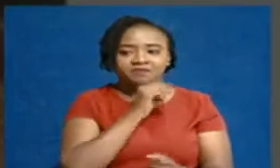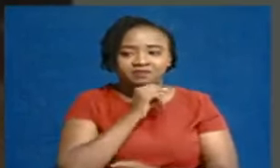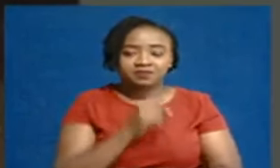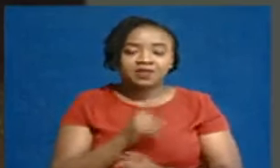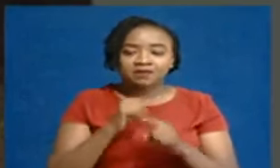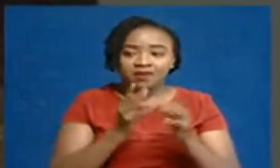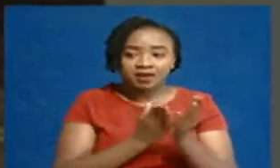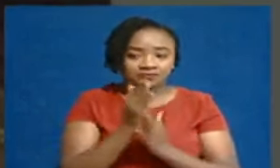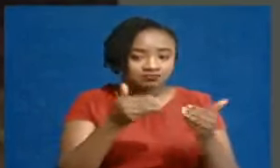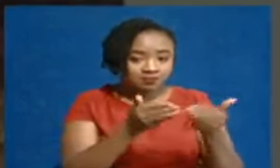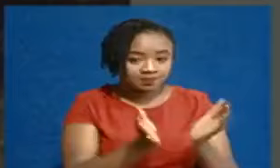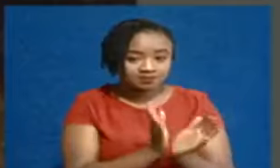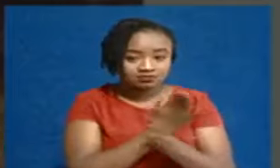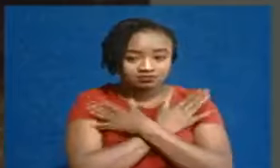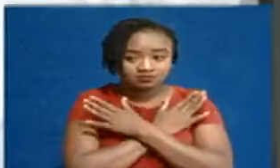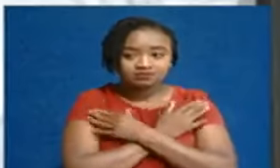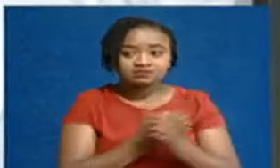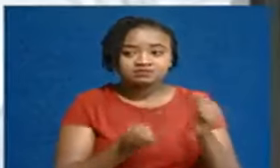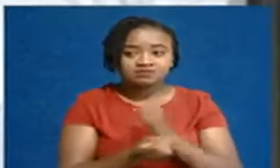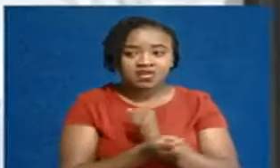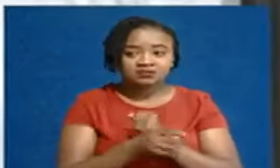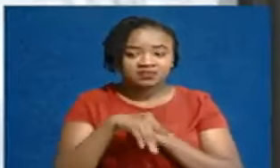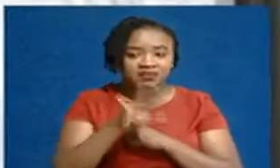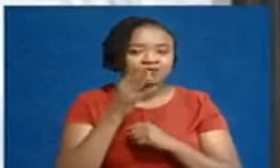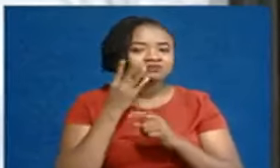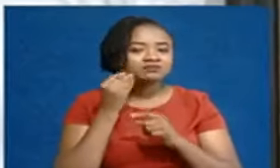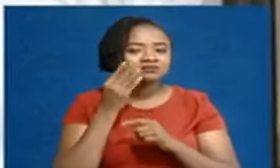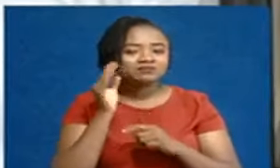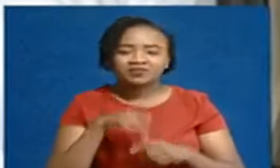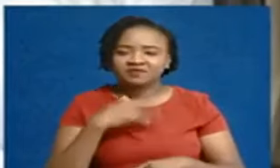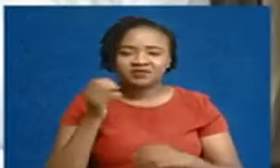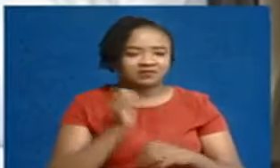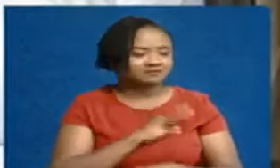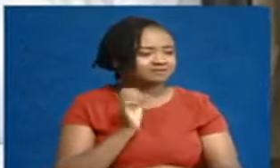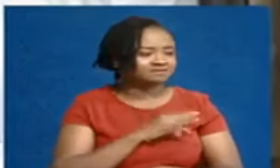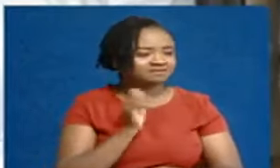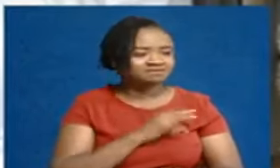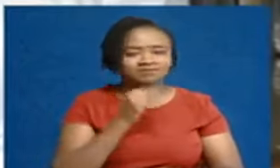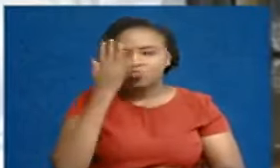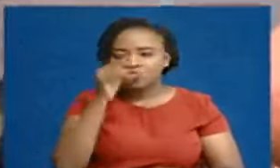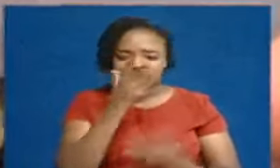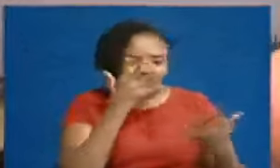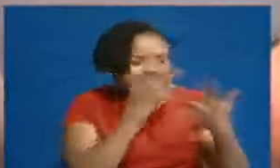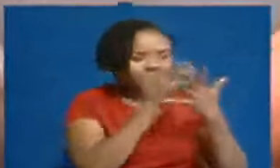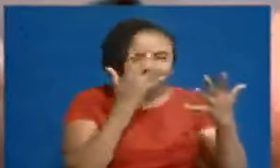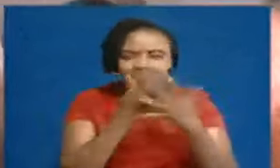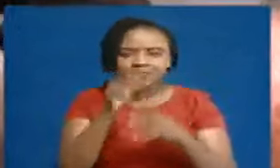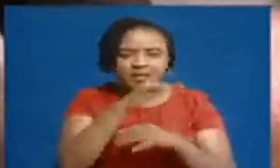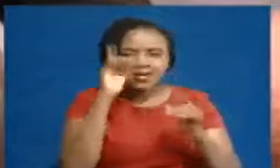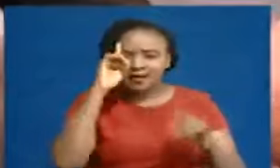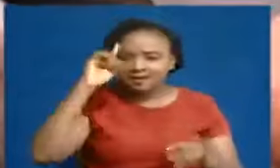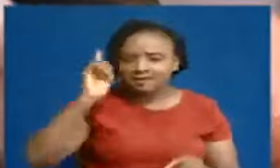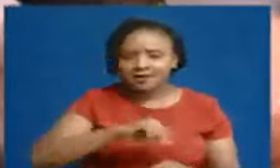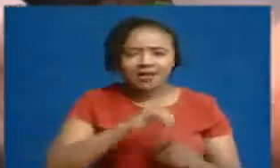family members had described their ordeal as horrifying, as they were held in dark rooms where they were tortured and